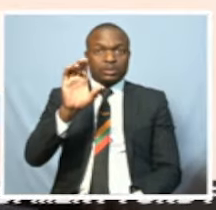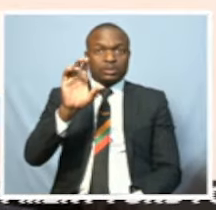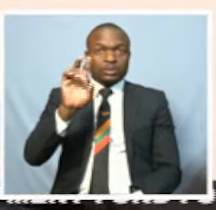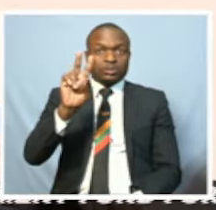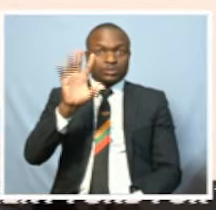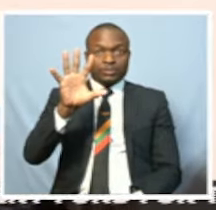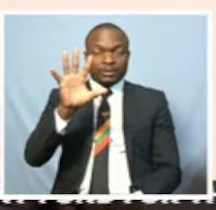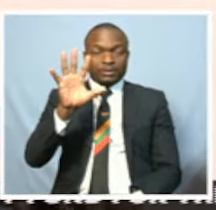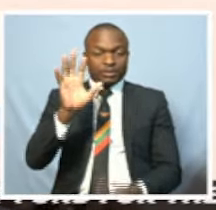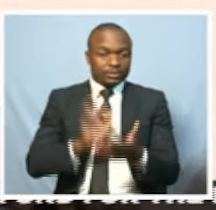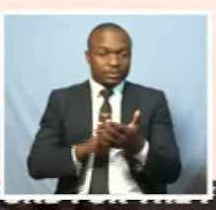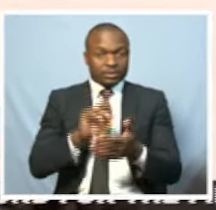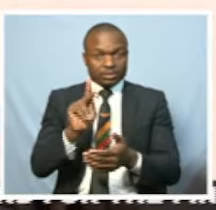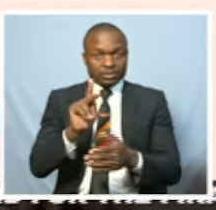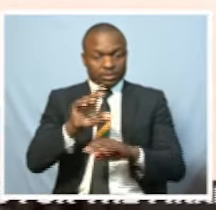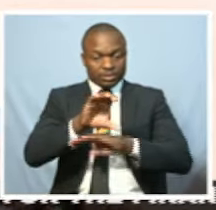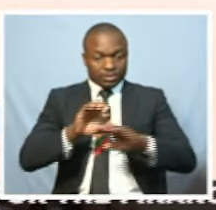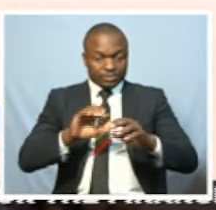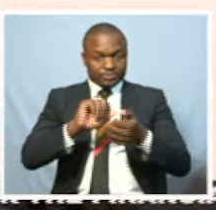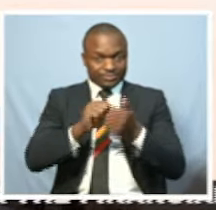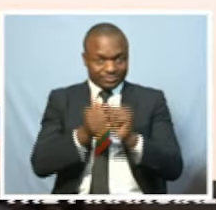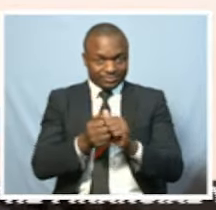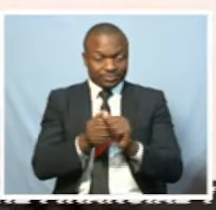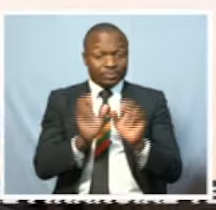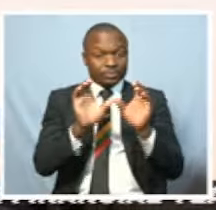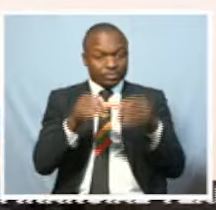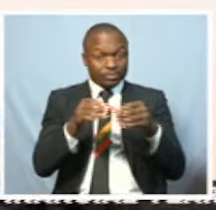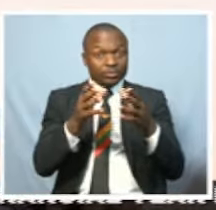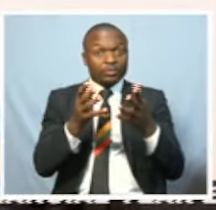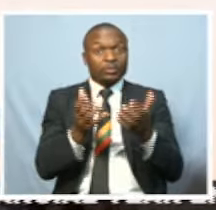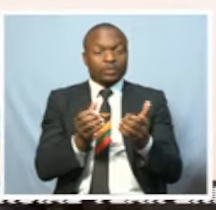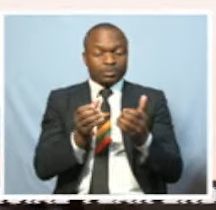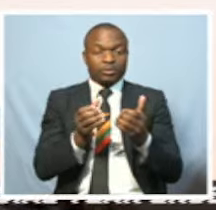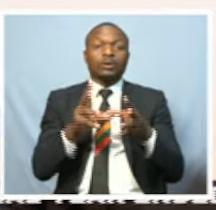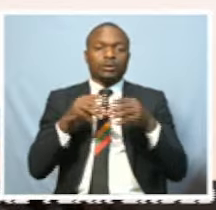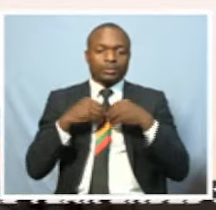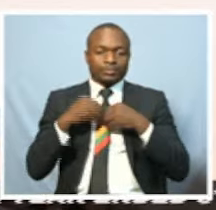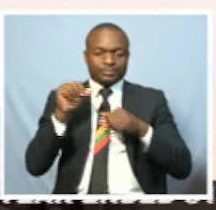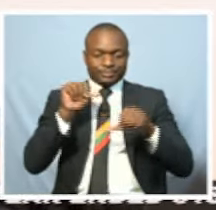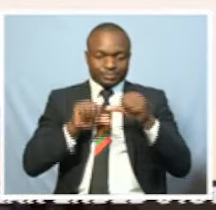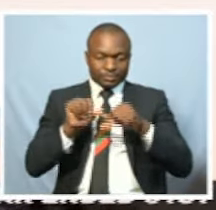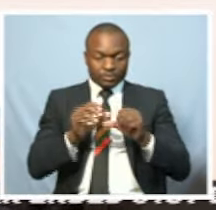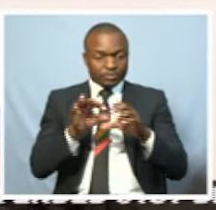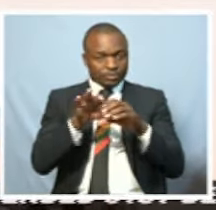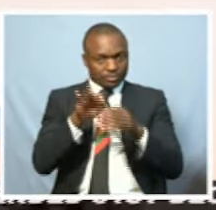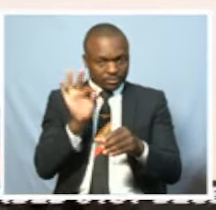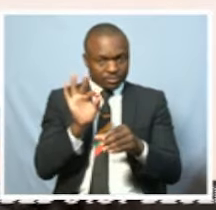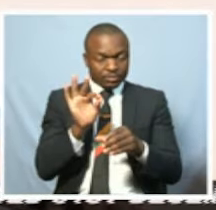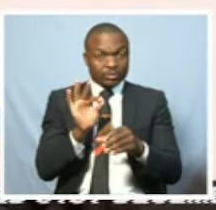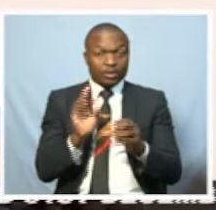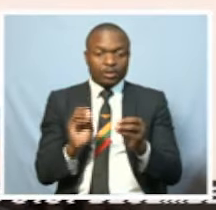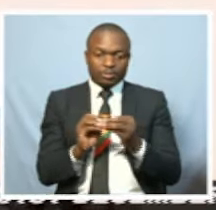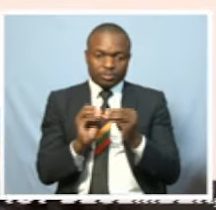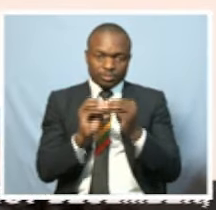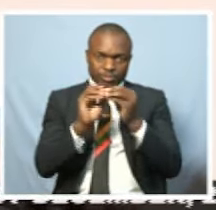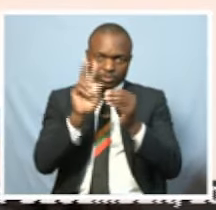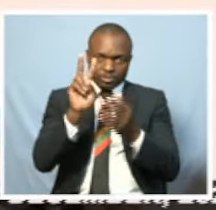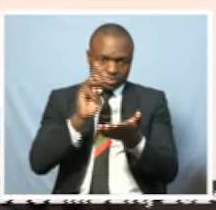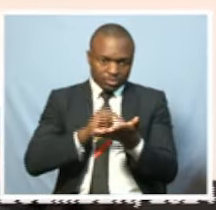2,275,000 kwacha. Cause of query, Council wishes to acknowledge the findings of the auditors that a total